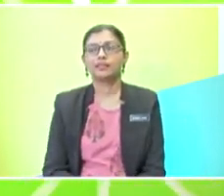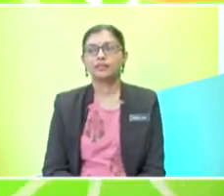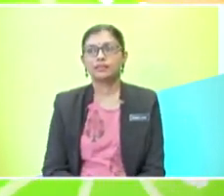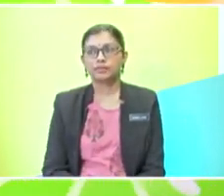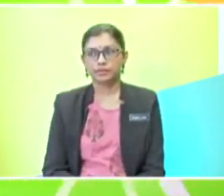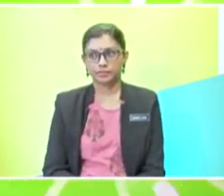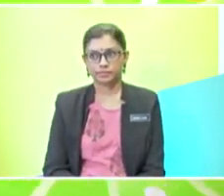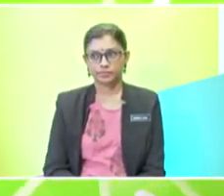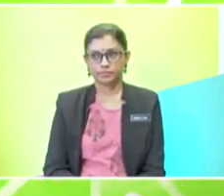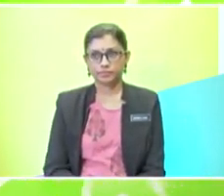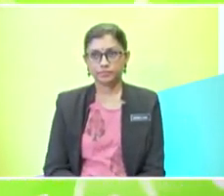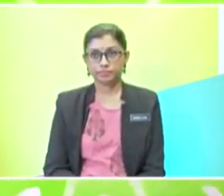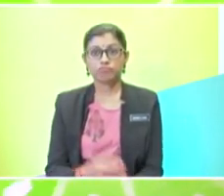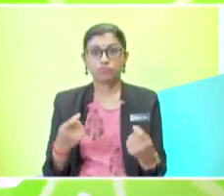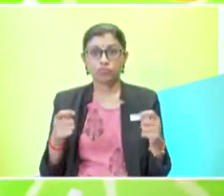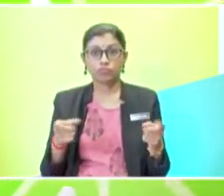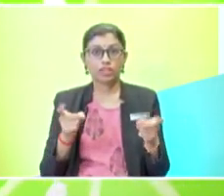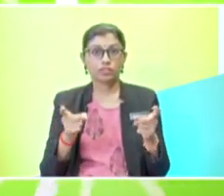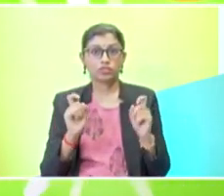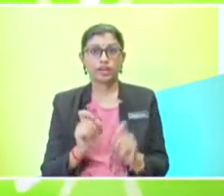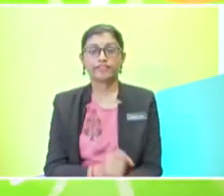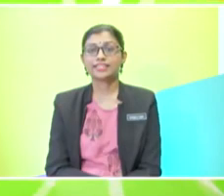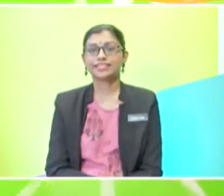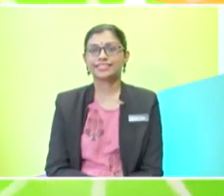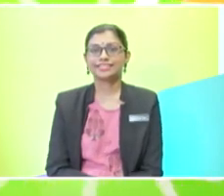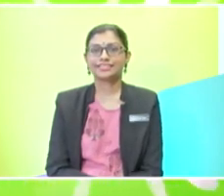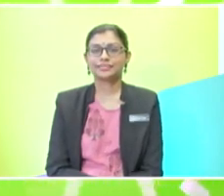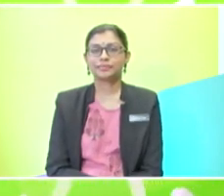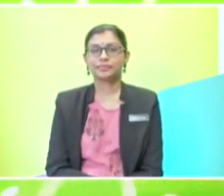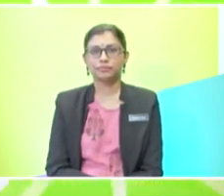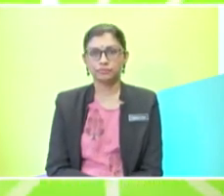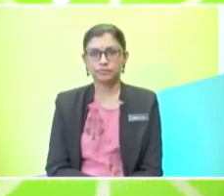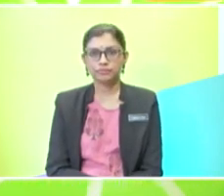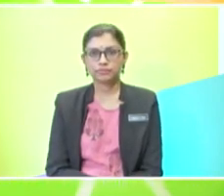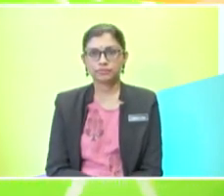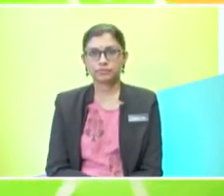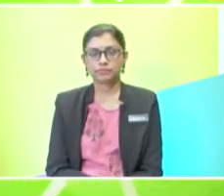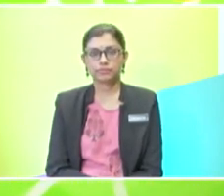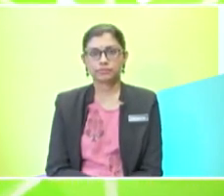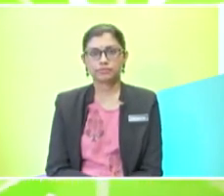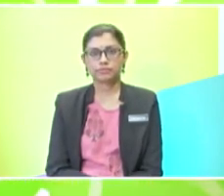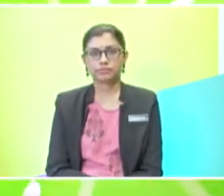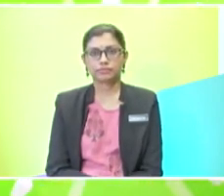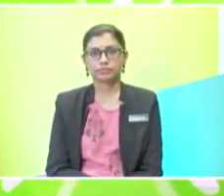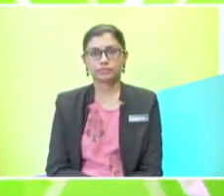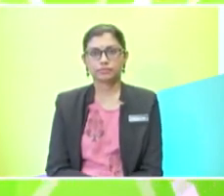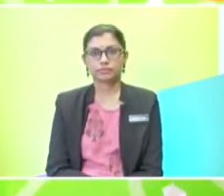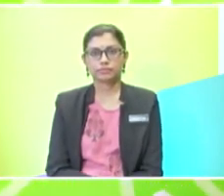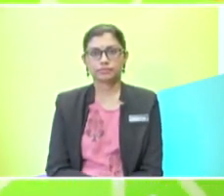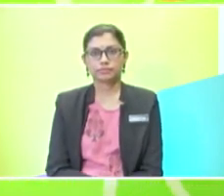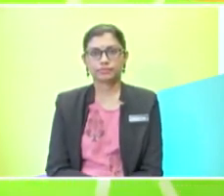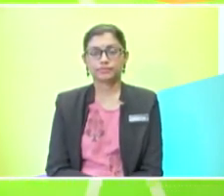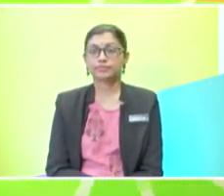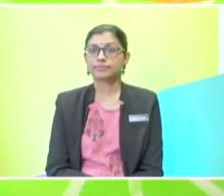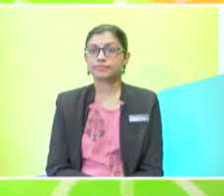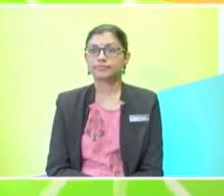for those of you watching at home, you can also give it a try. For those who are watching on the YouTube or for those who are on the television or watching us from home at home, then